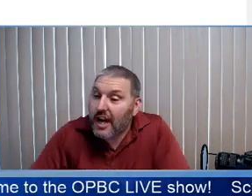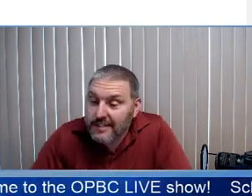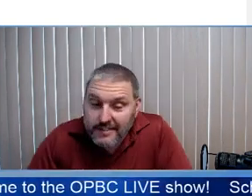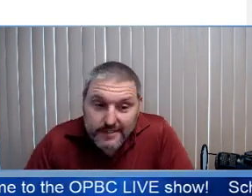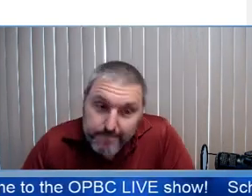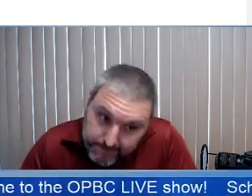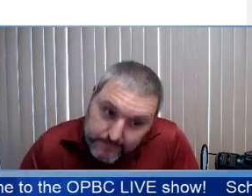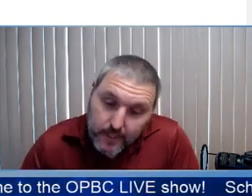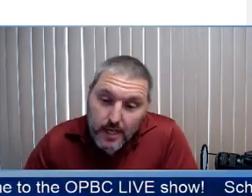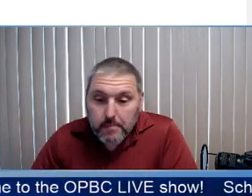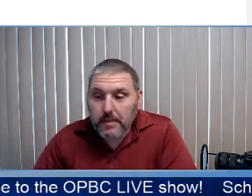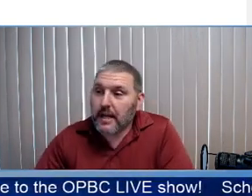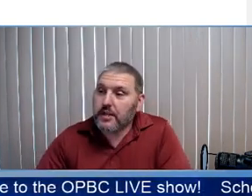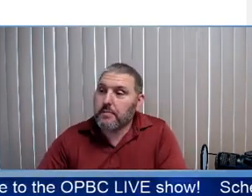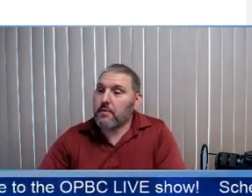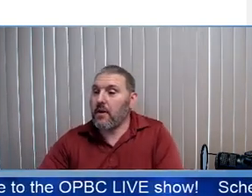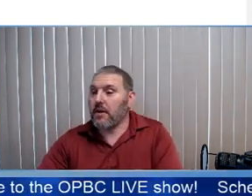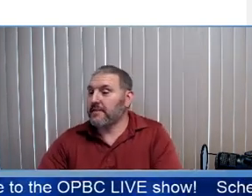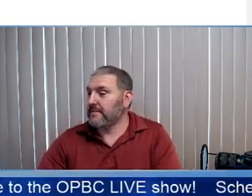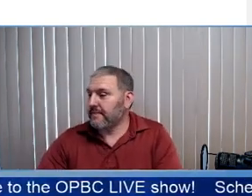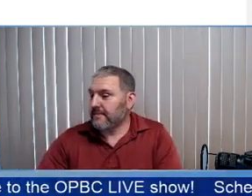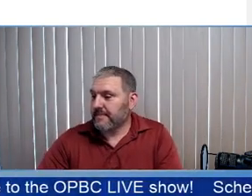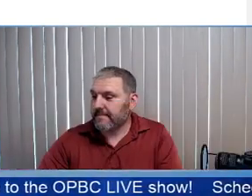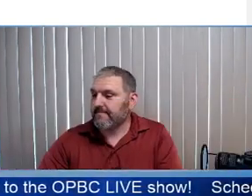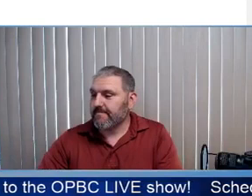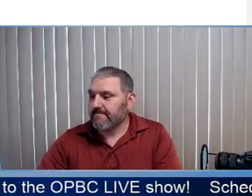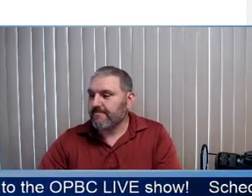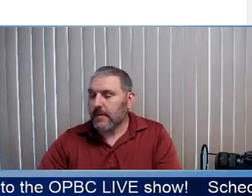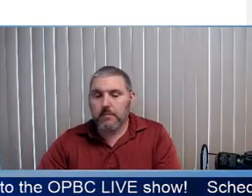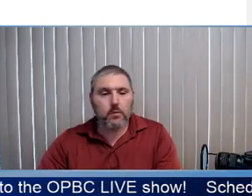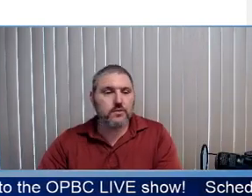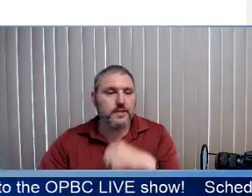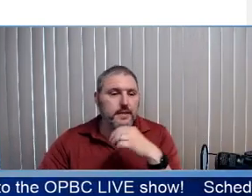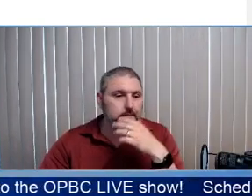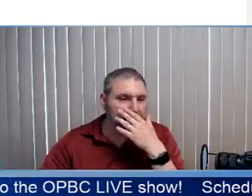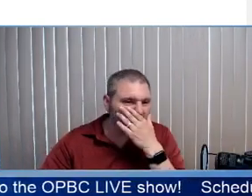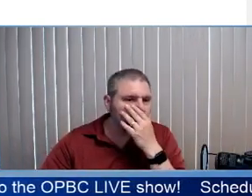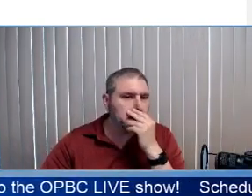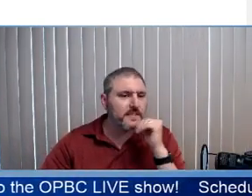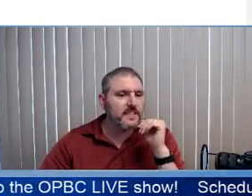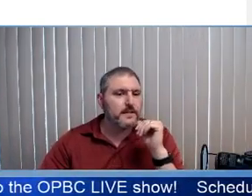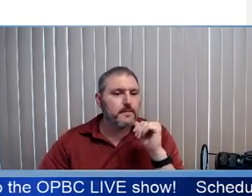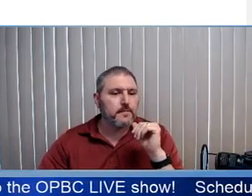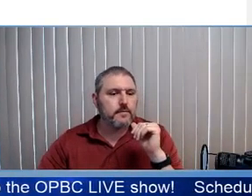be shocked. But I could be wrong. But we'll see.